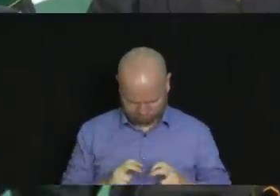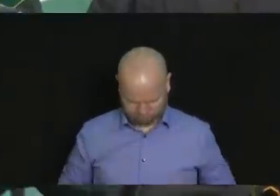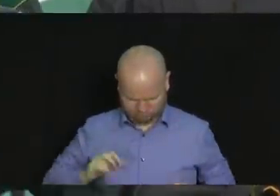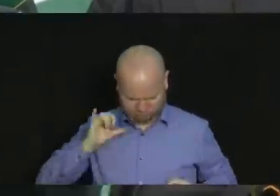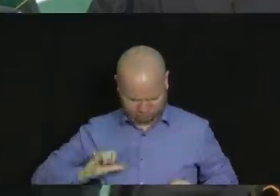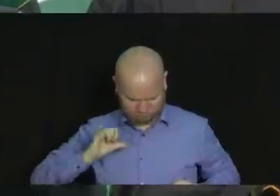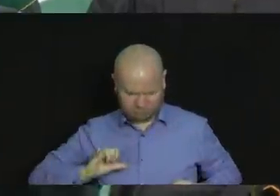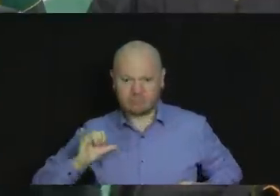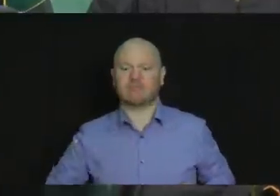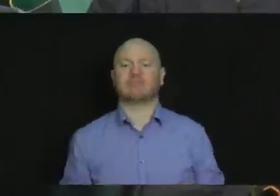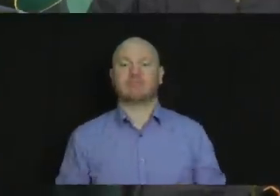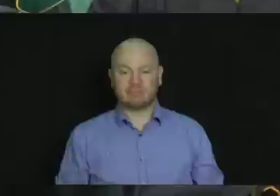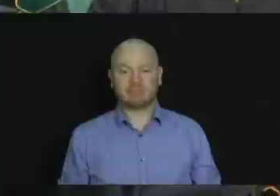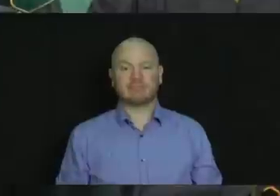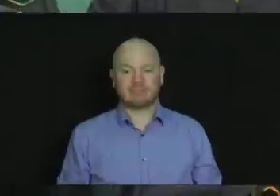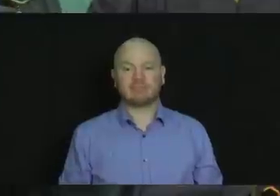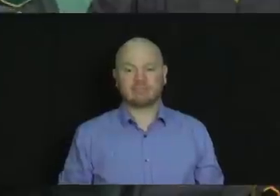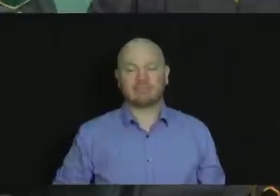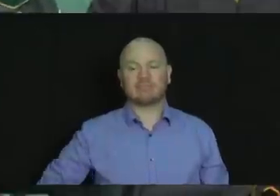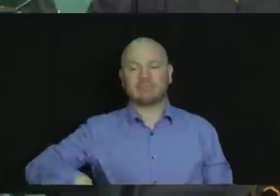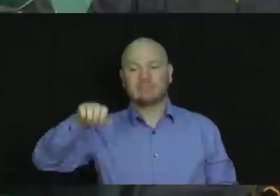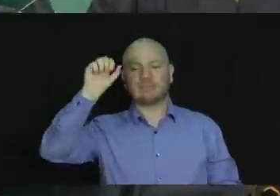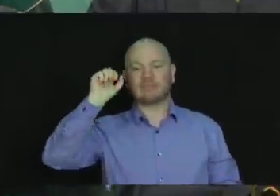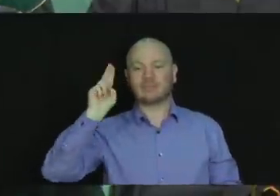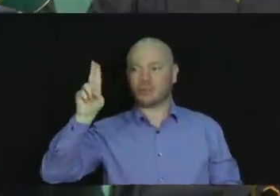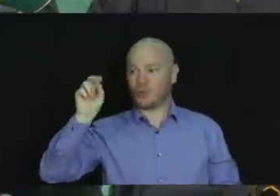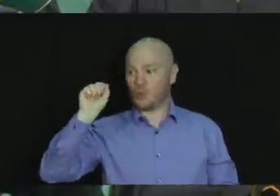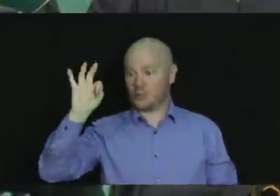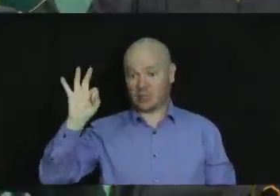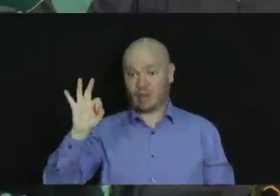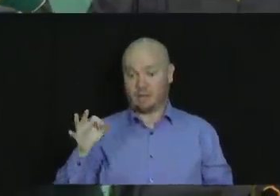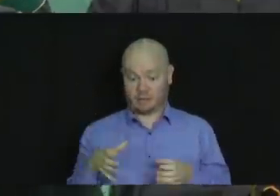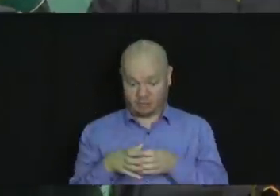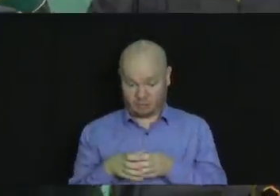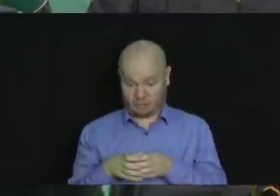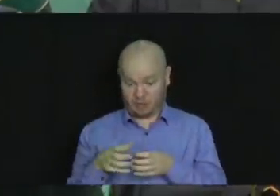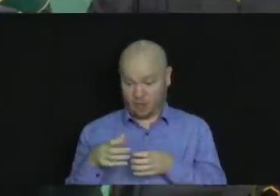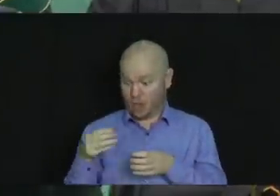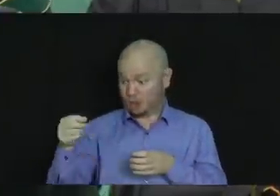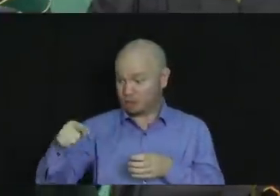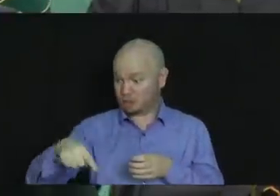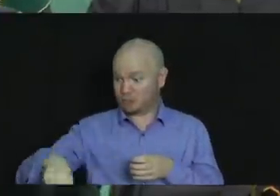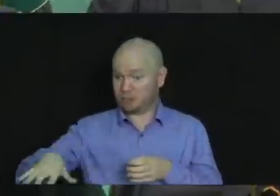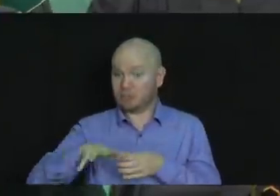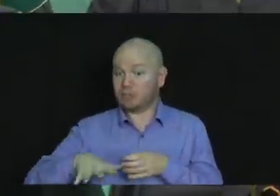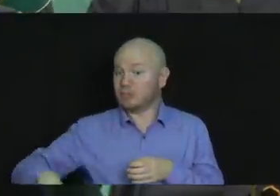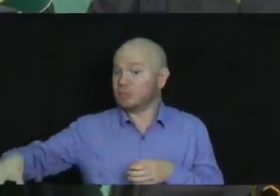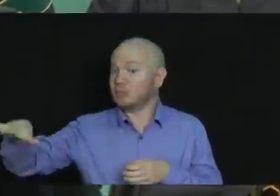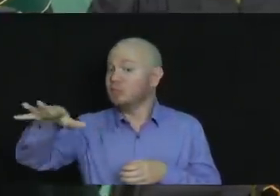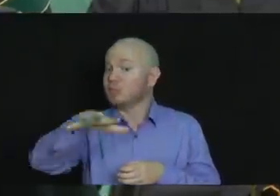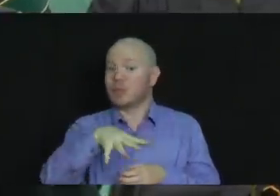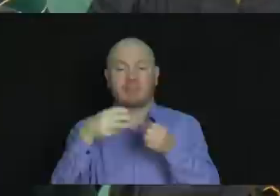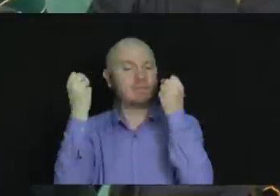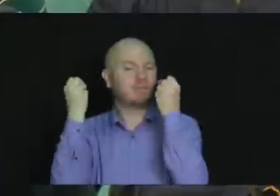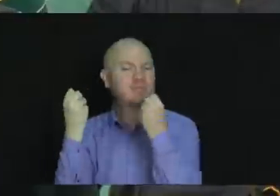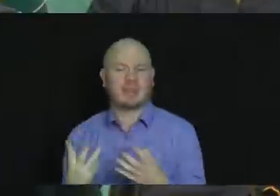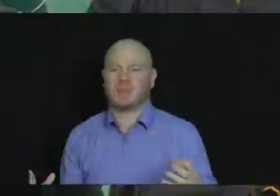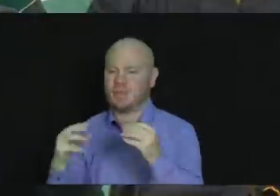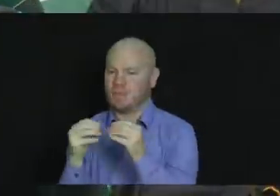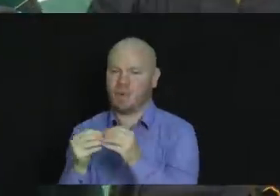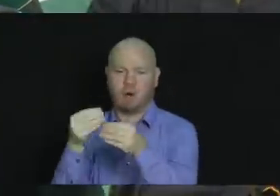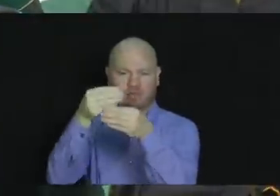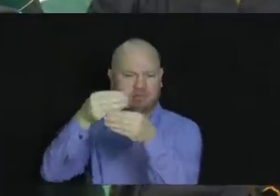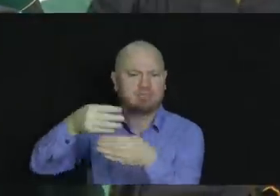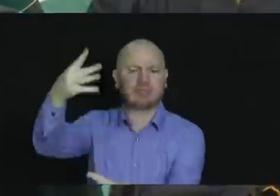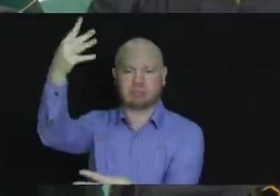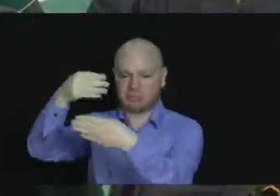In the world beyond USF, endless options await you, and I encourage you to allow your passion for discovery to